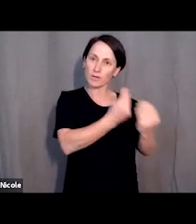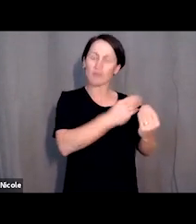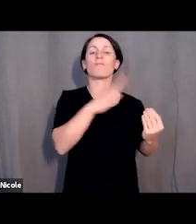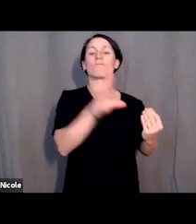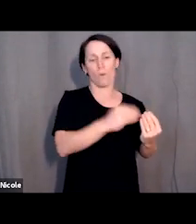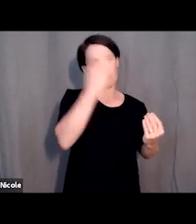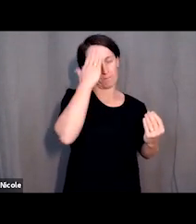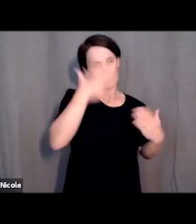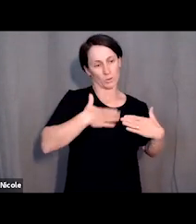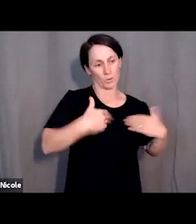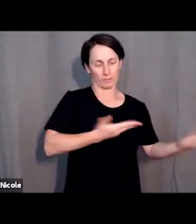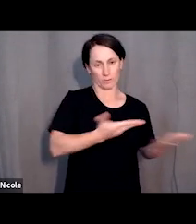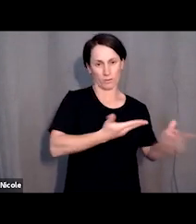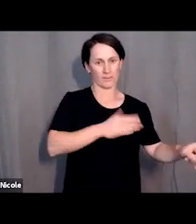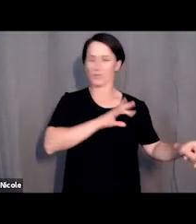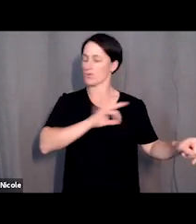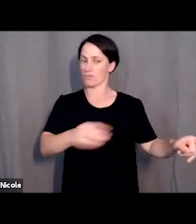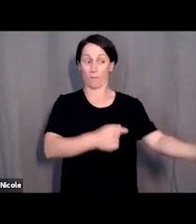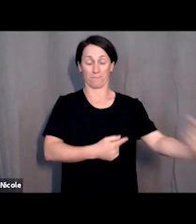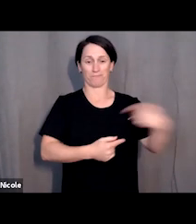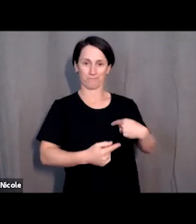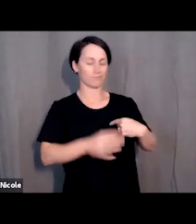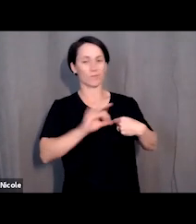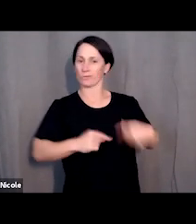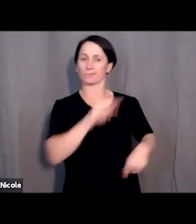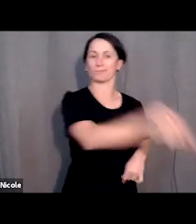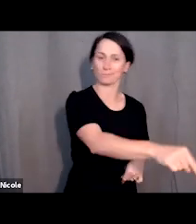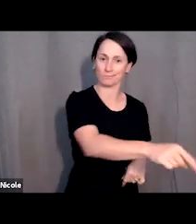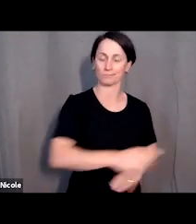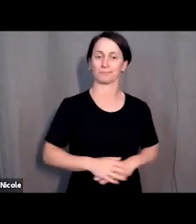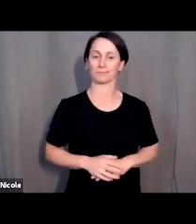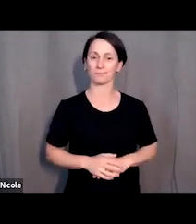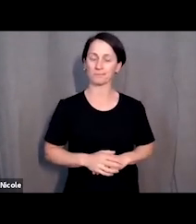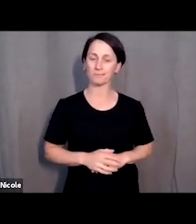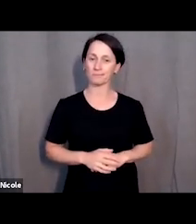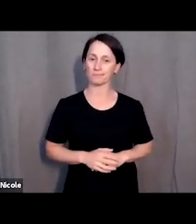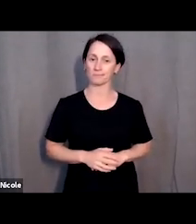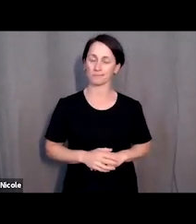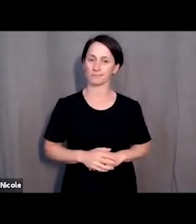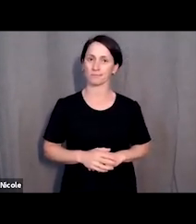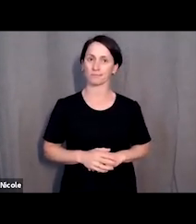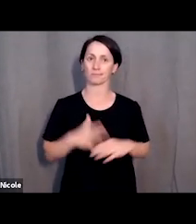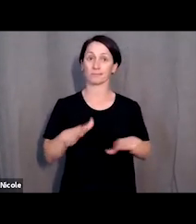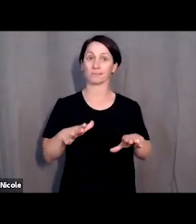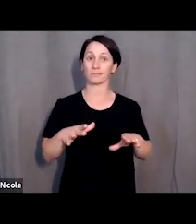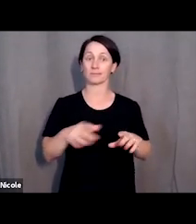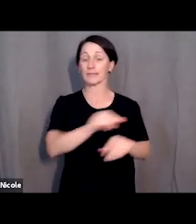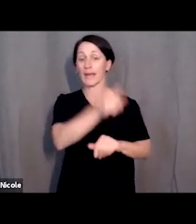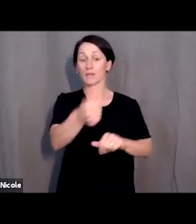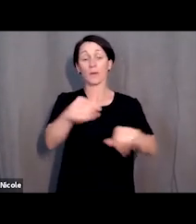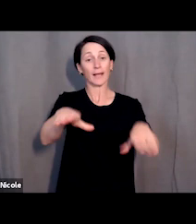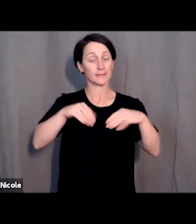GP. But it does show that it could work. So in terms of acceptability, the things